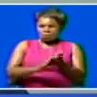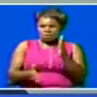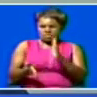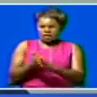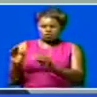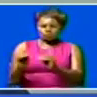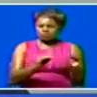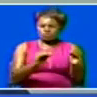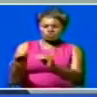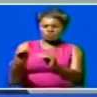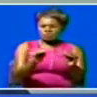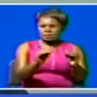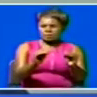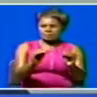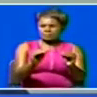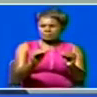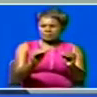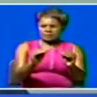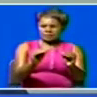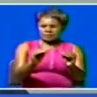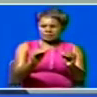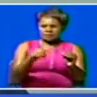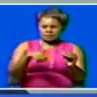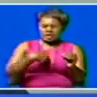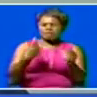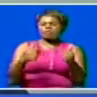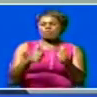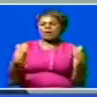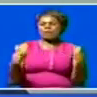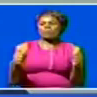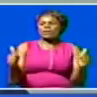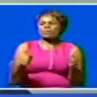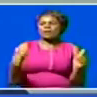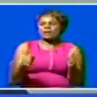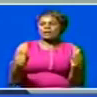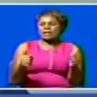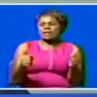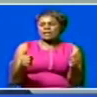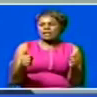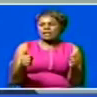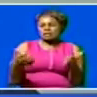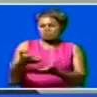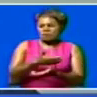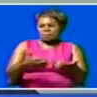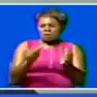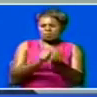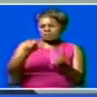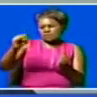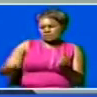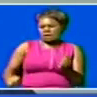without fear, we are almost effectively South Sudanese.